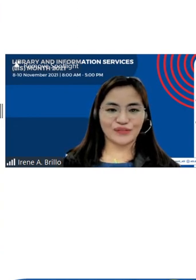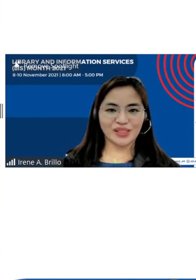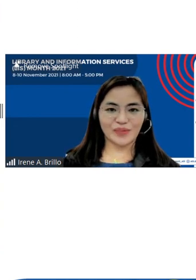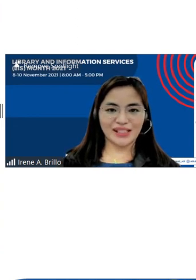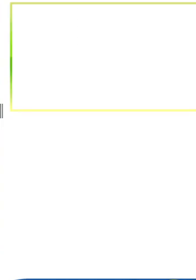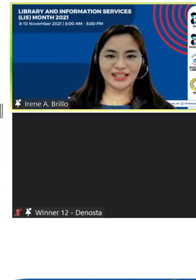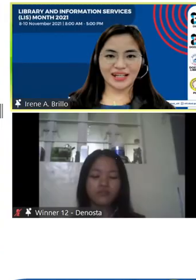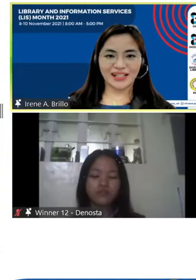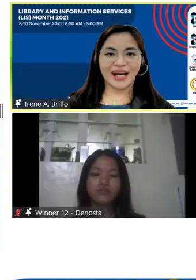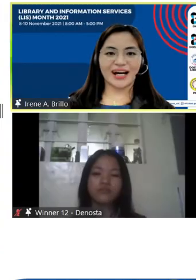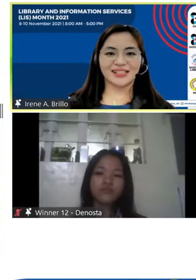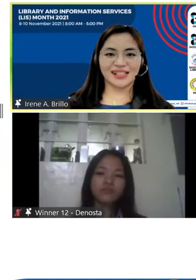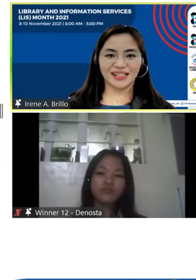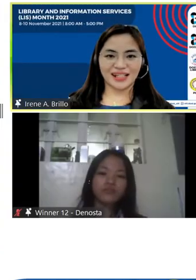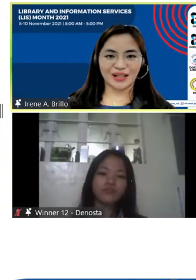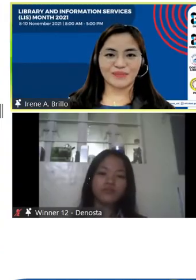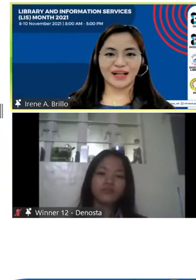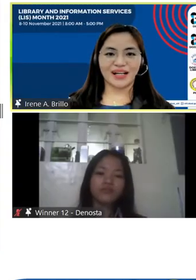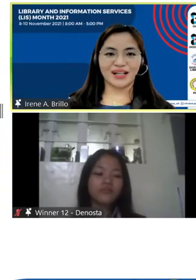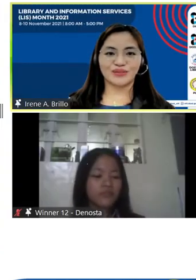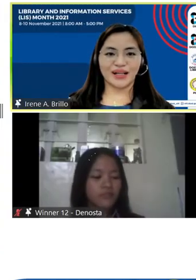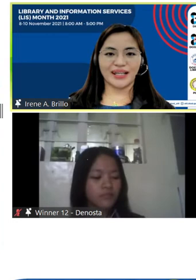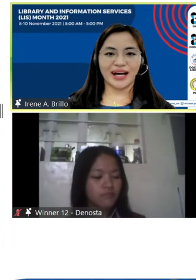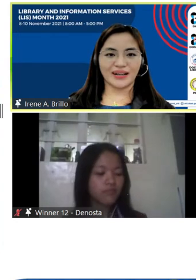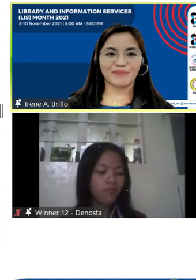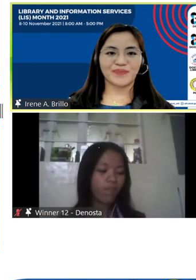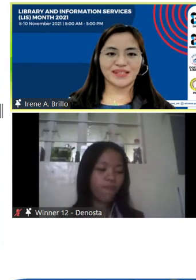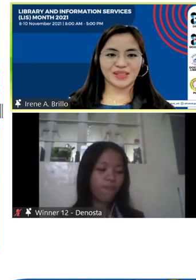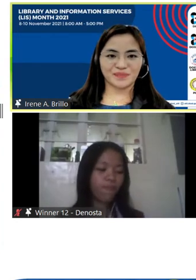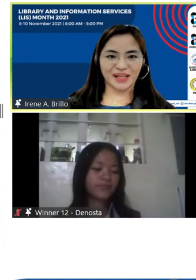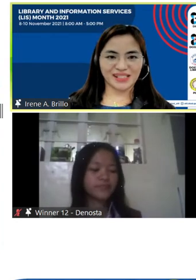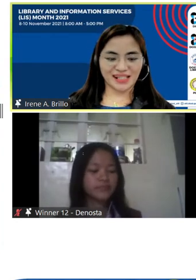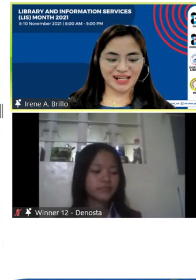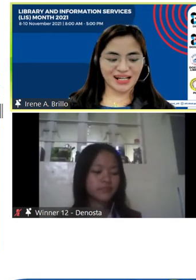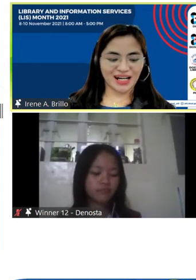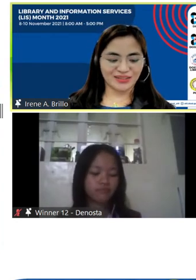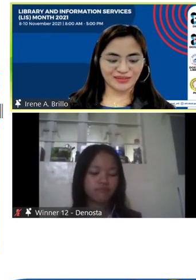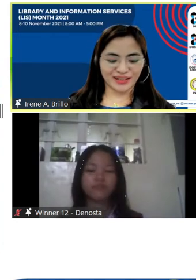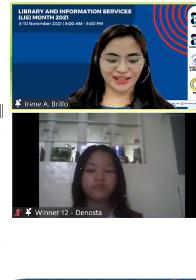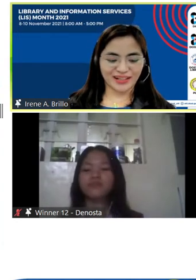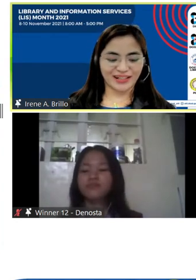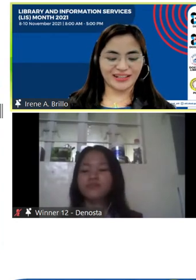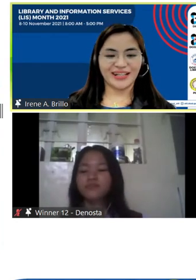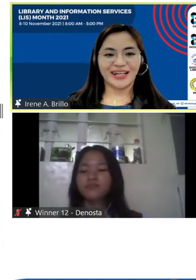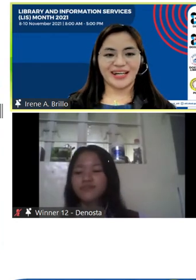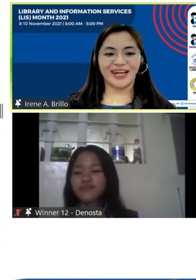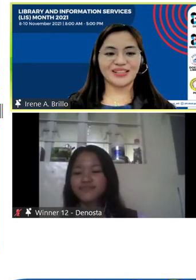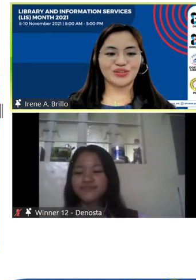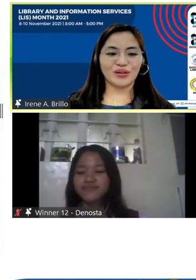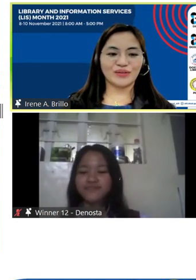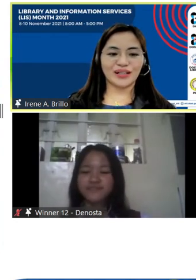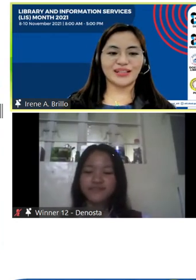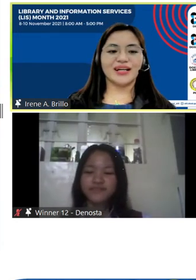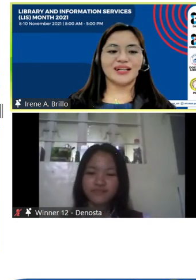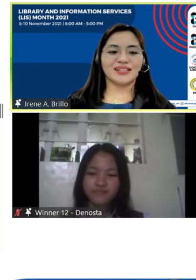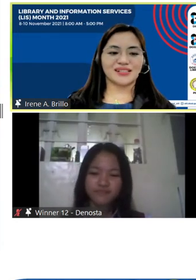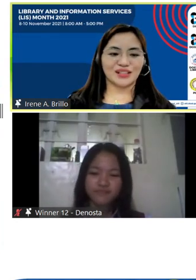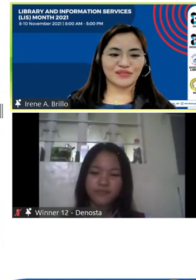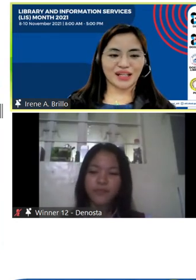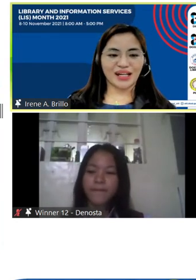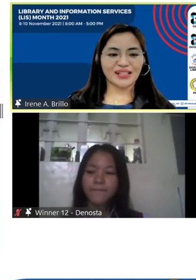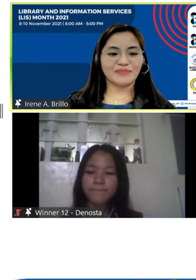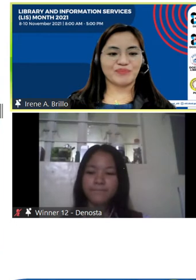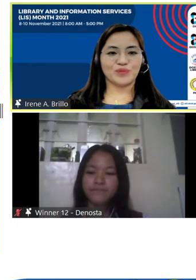din ang first place natin at siya din ang makakakuha ng special award. And to award